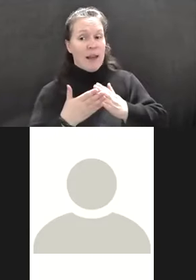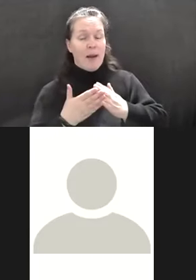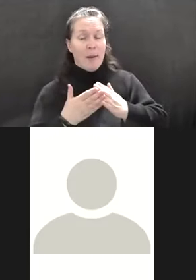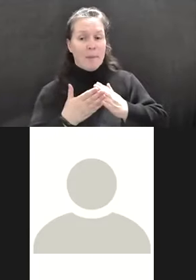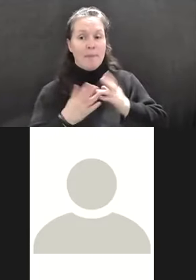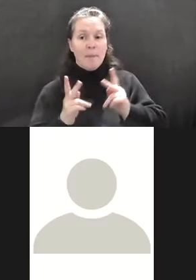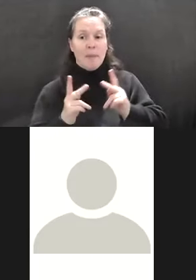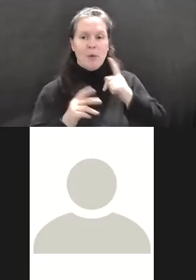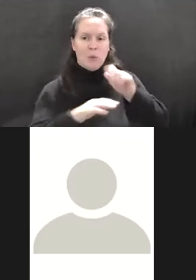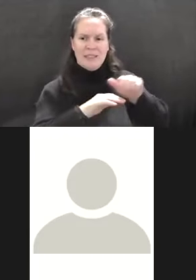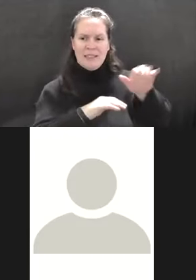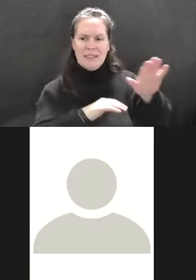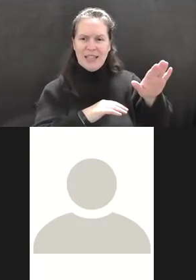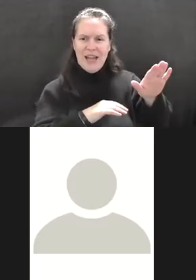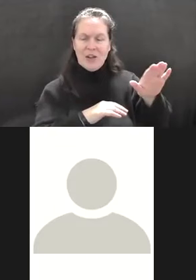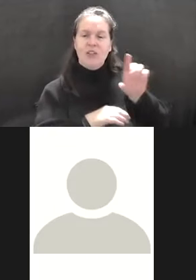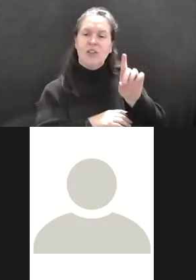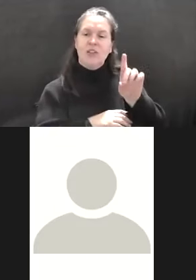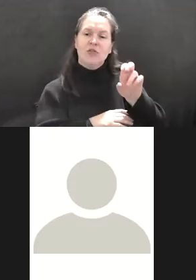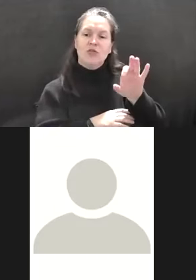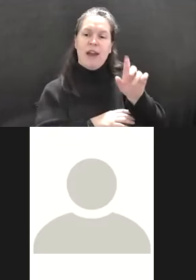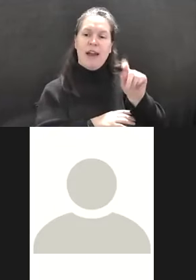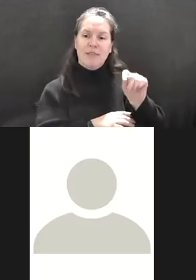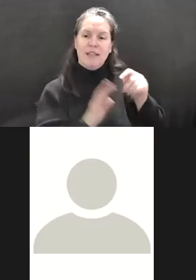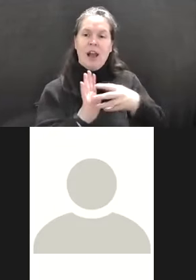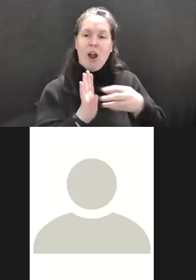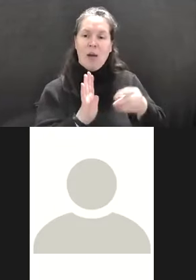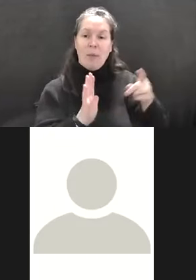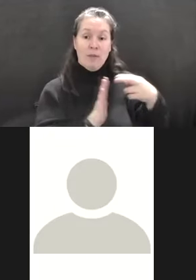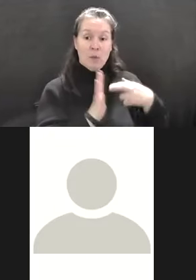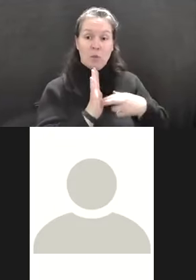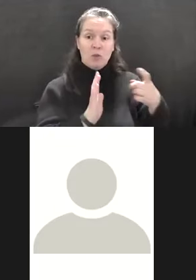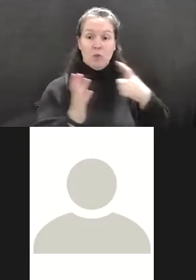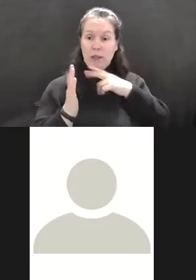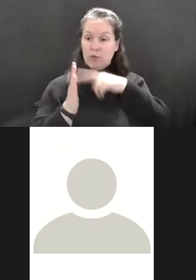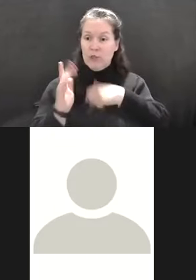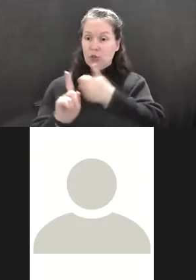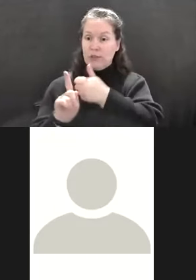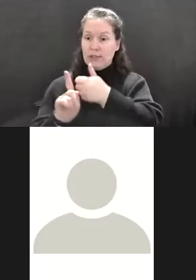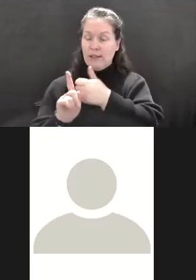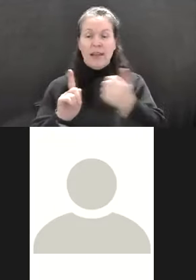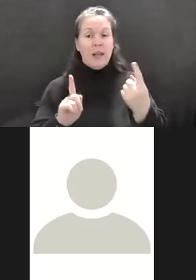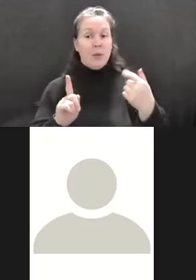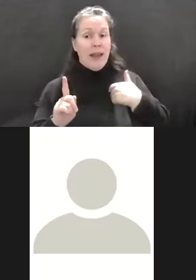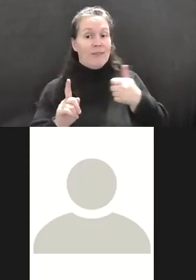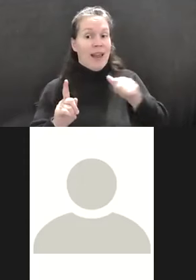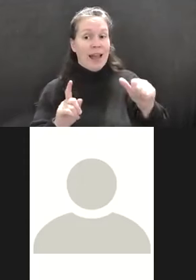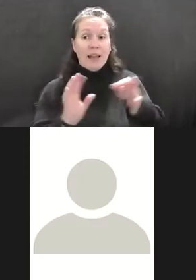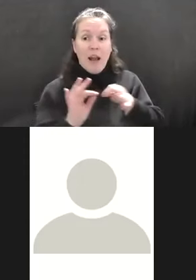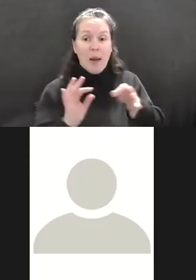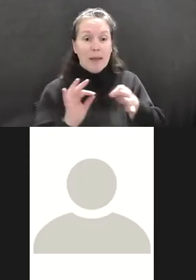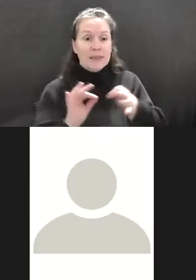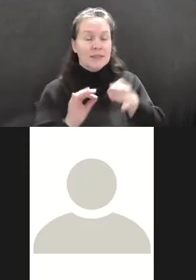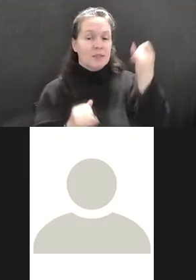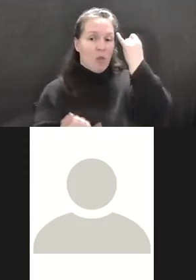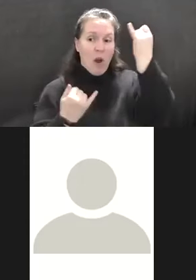a draft copy of the rules that you could read over. And does anyone have any comments, any thoughts? Do we